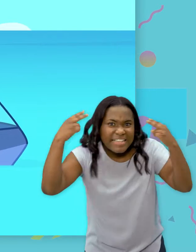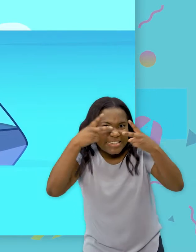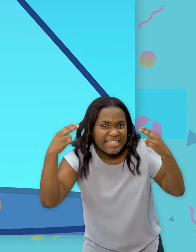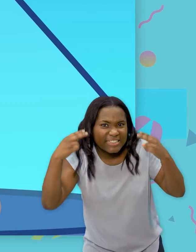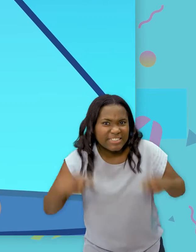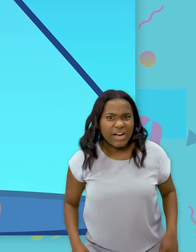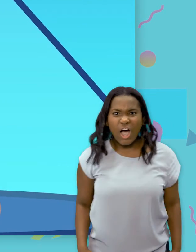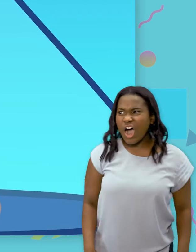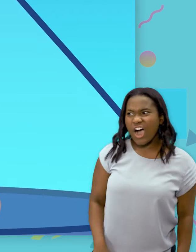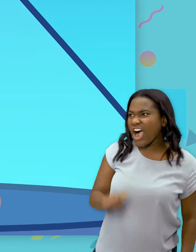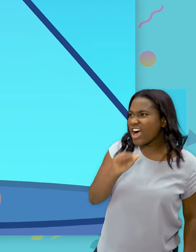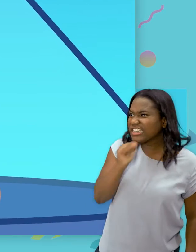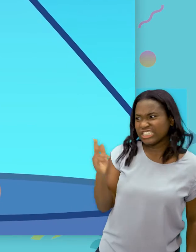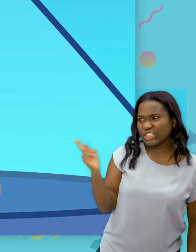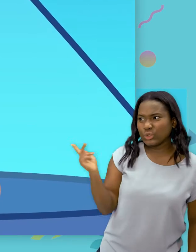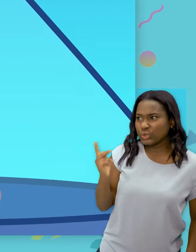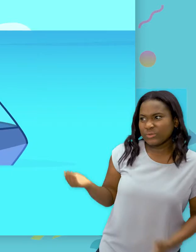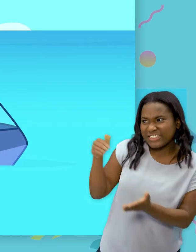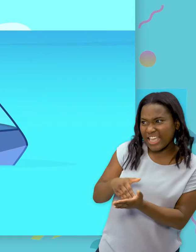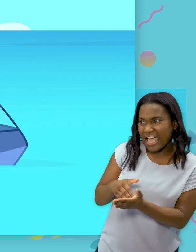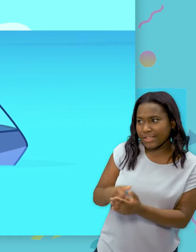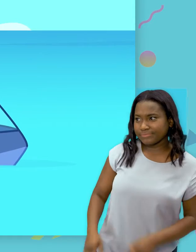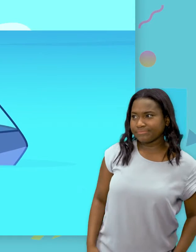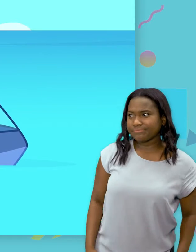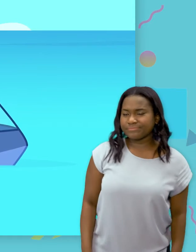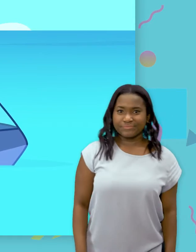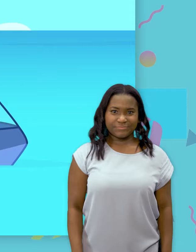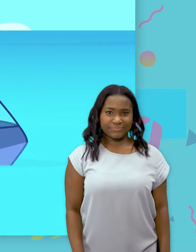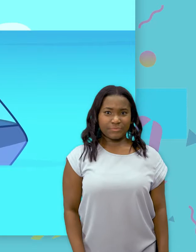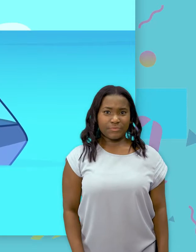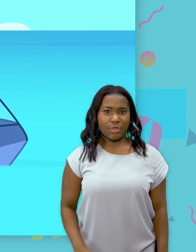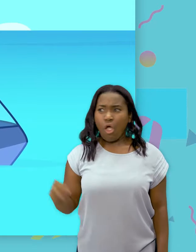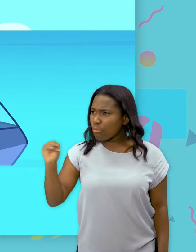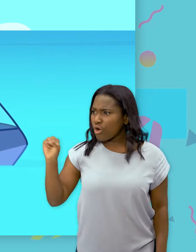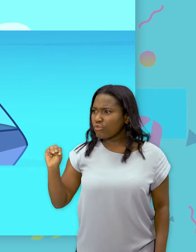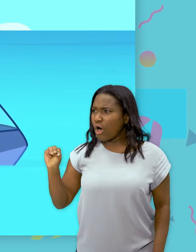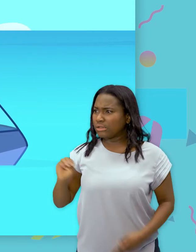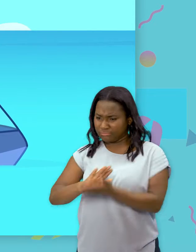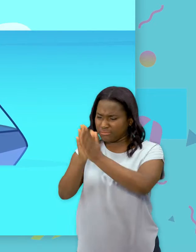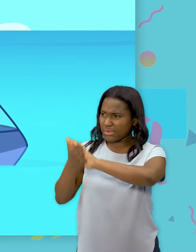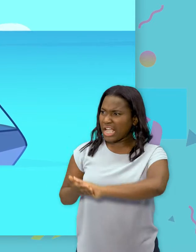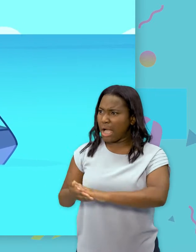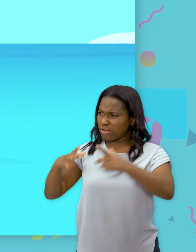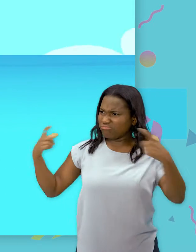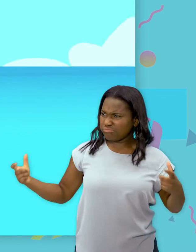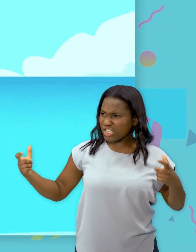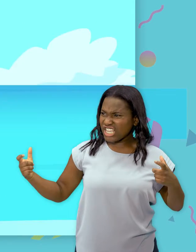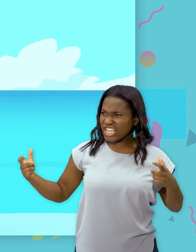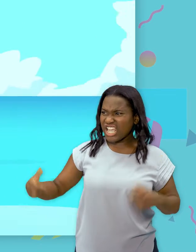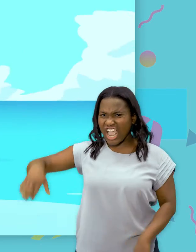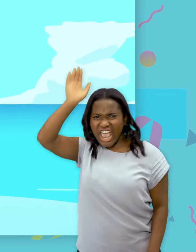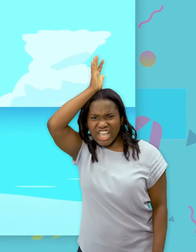Bandits! Not those two again. Morphle, become a big shark, too.